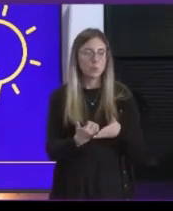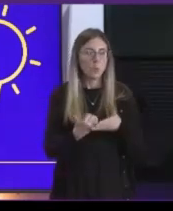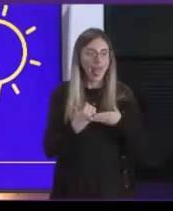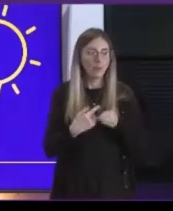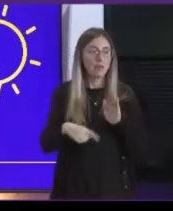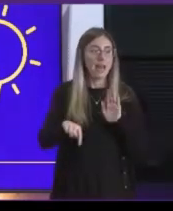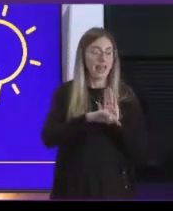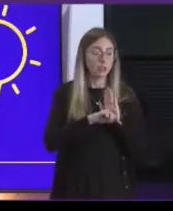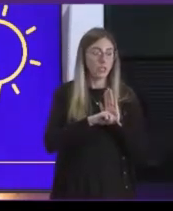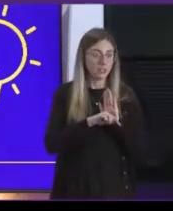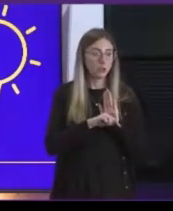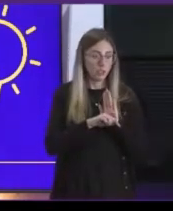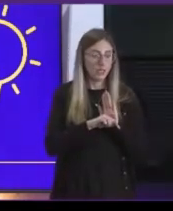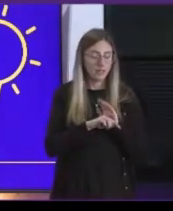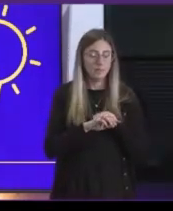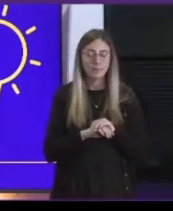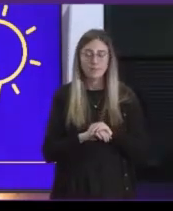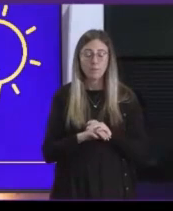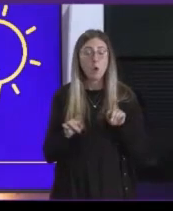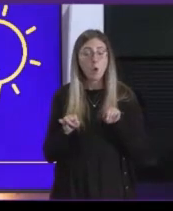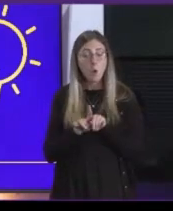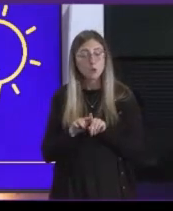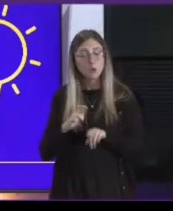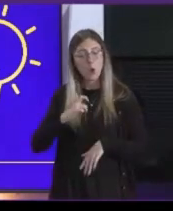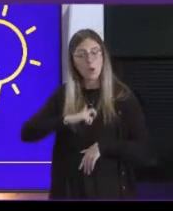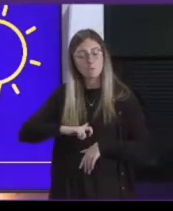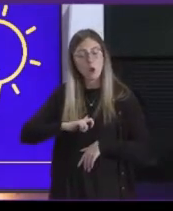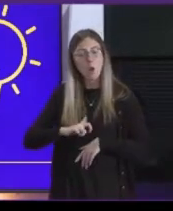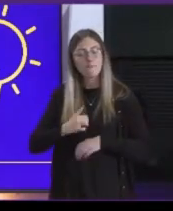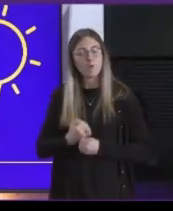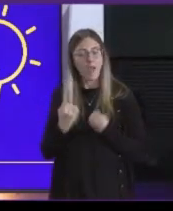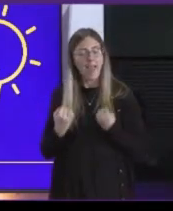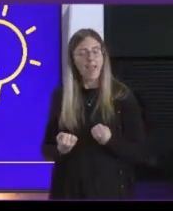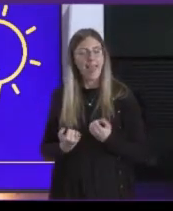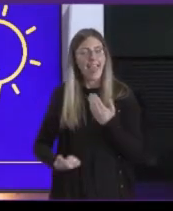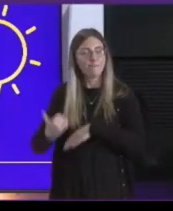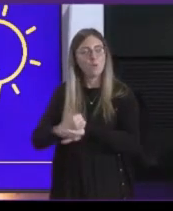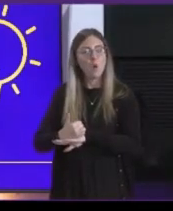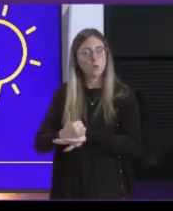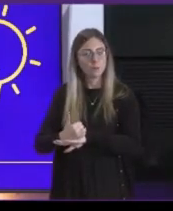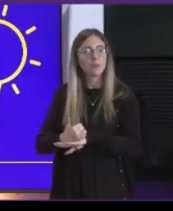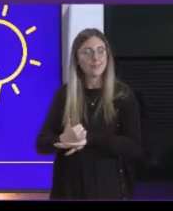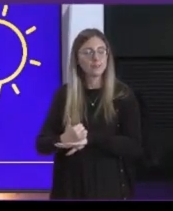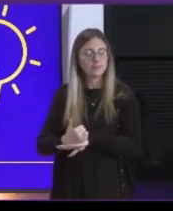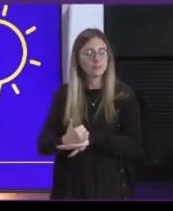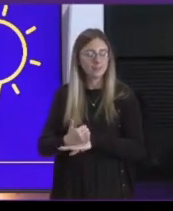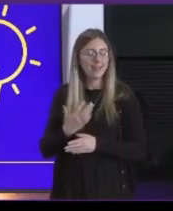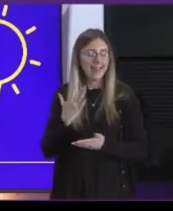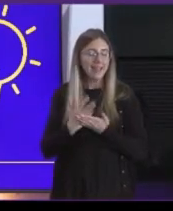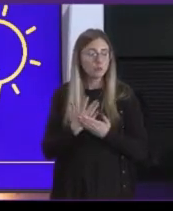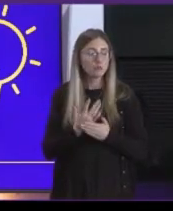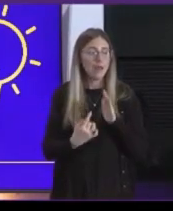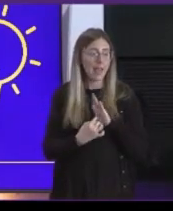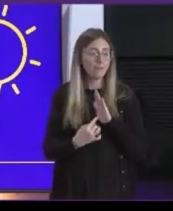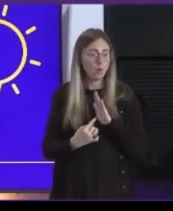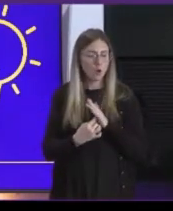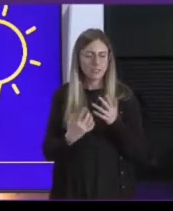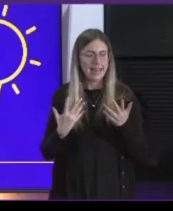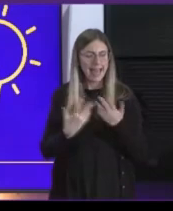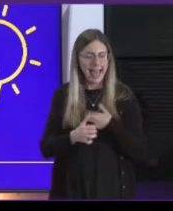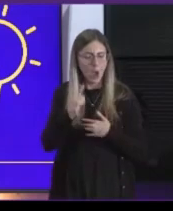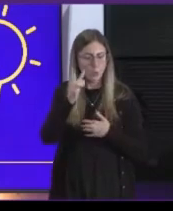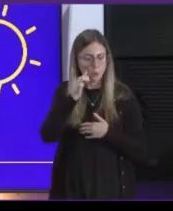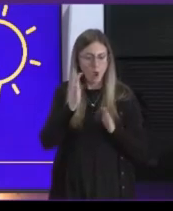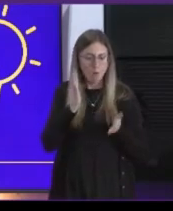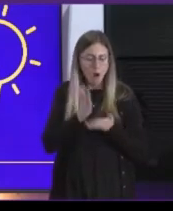within Norway. But also you have a role in terms of enforcement, which is, I think, a really interesting picture, and as Ted says, how are you going to know whether